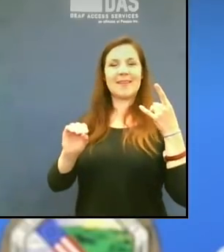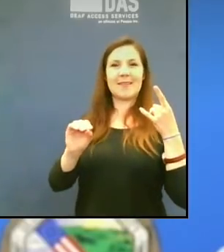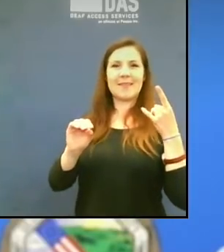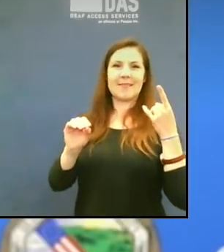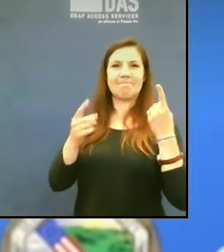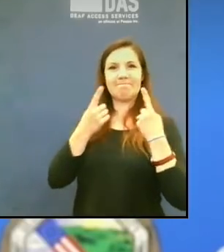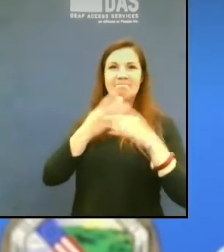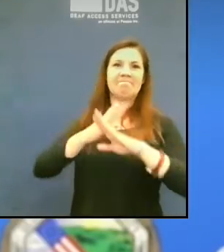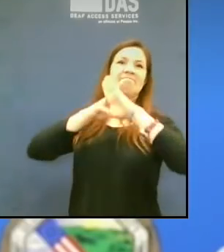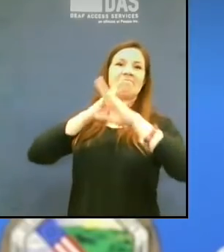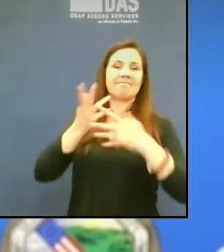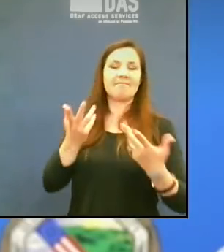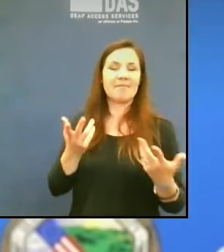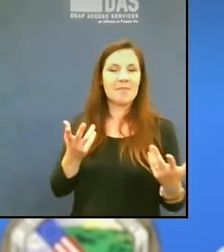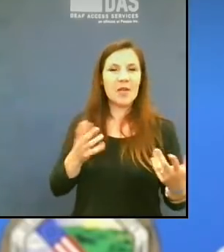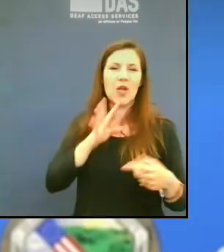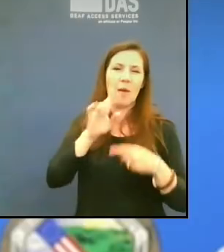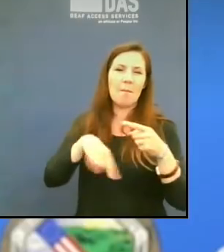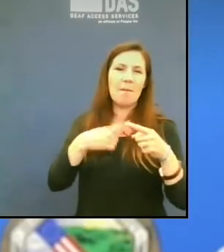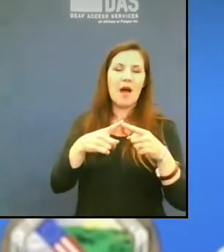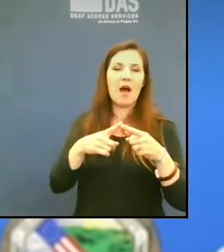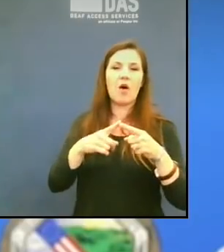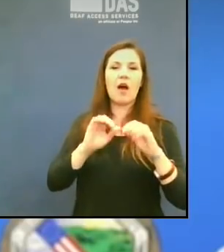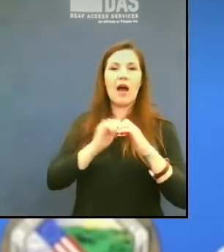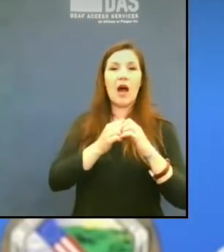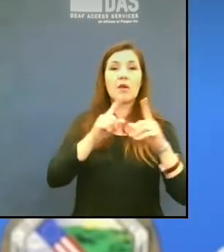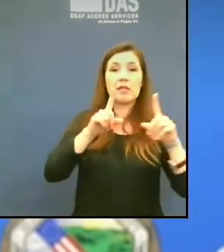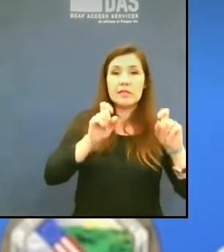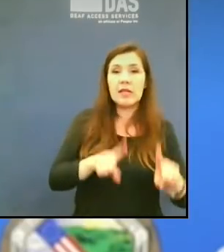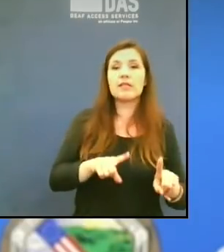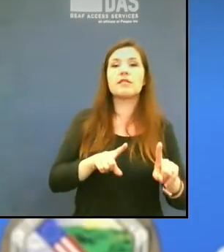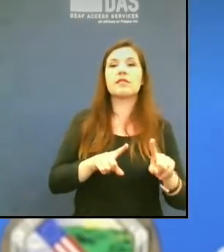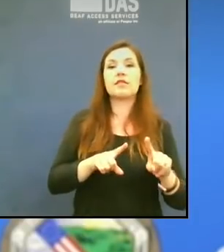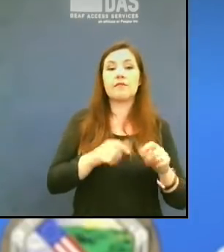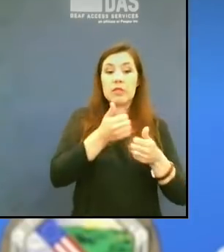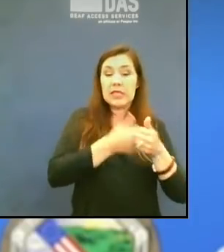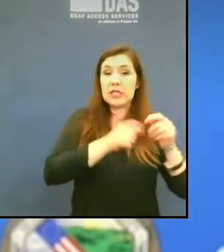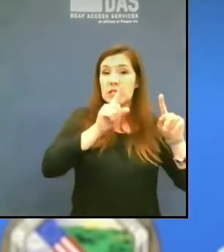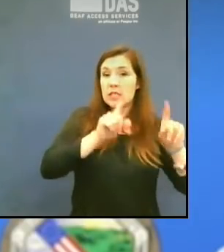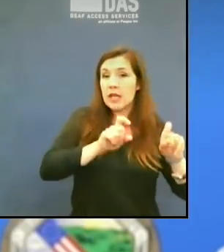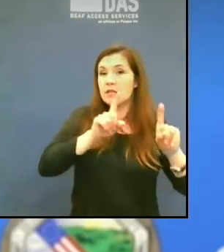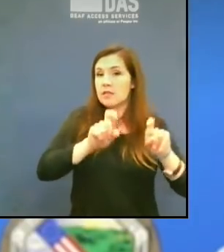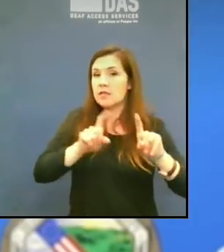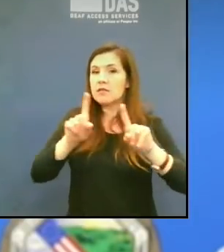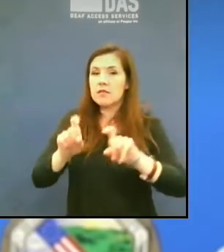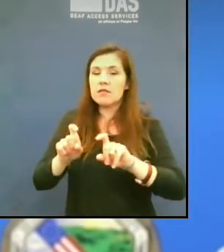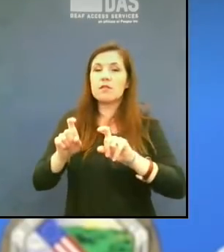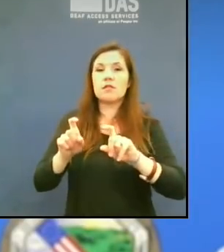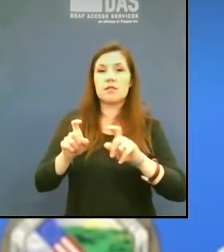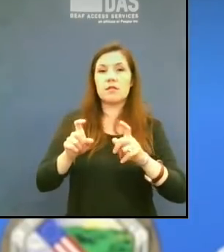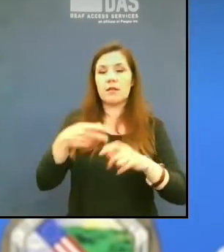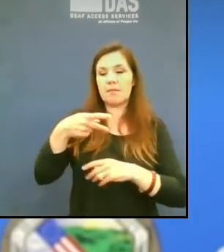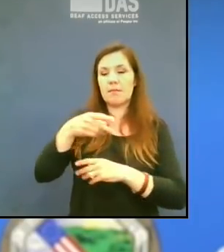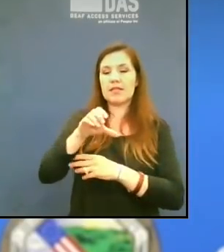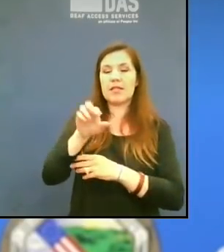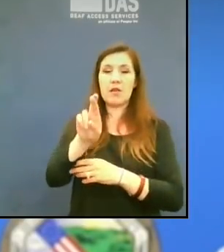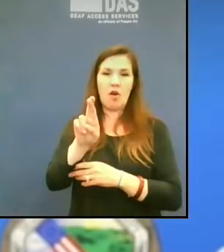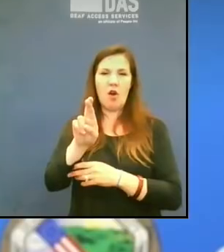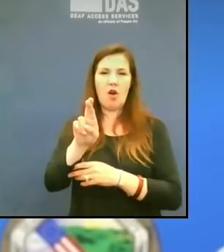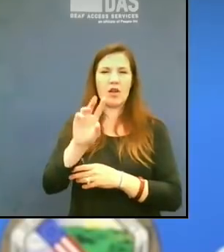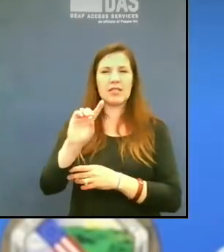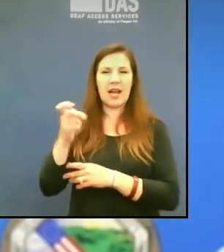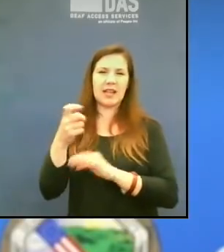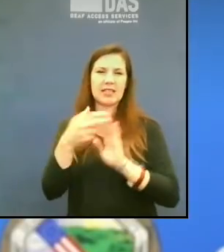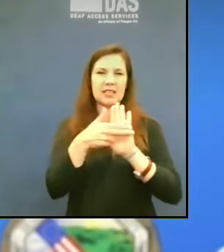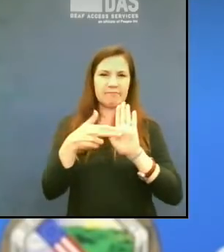on the size, and we've talked about how our testing is coming back for every test that we're doing, we're basically, the PCR test, the diagnostic